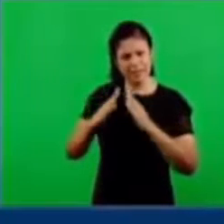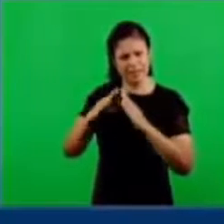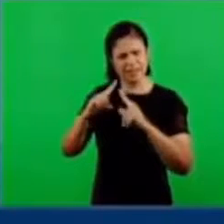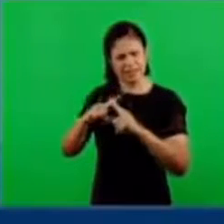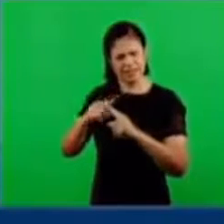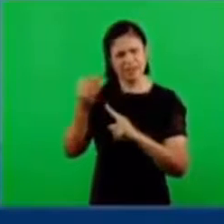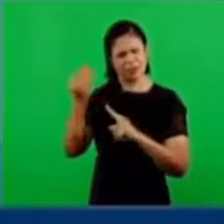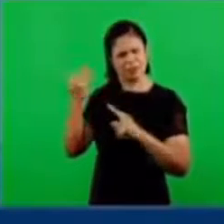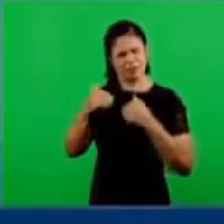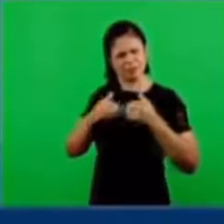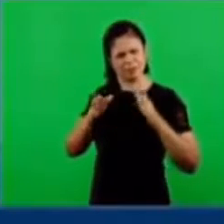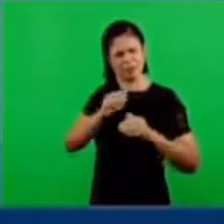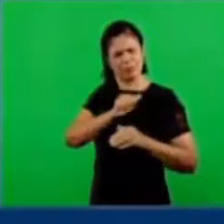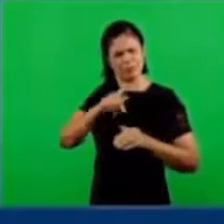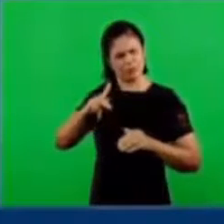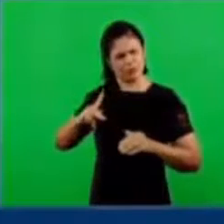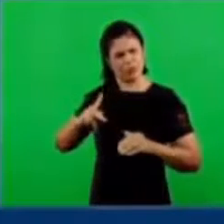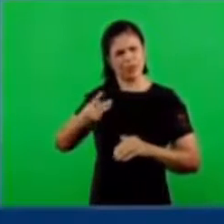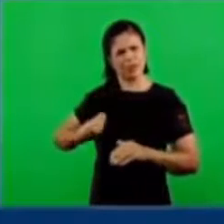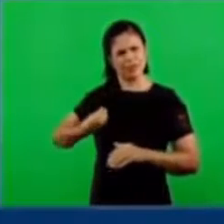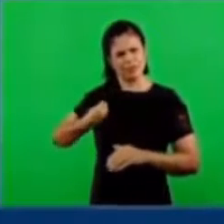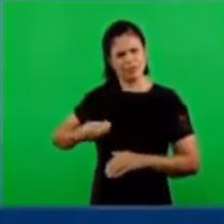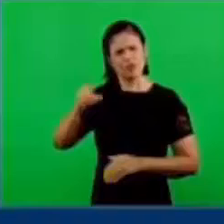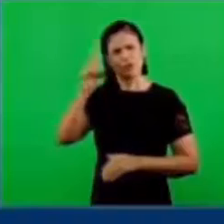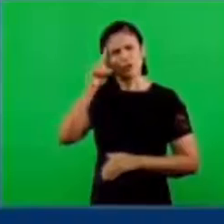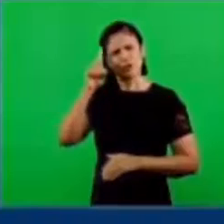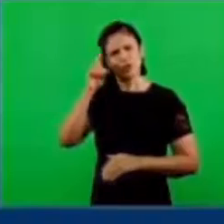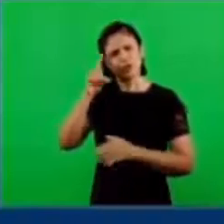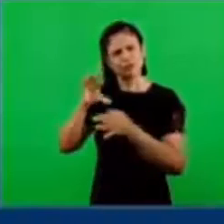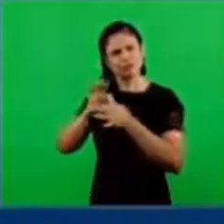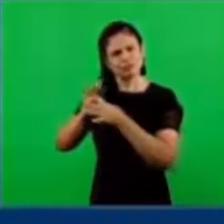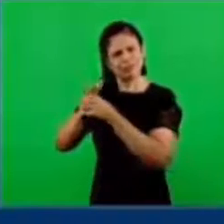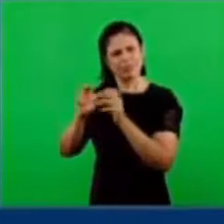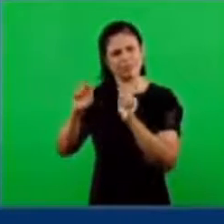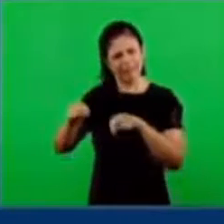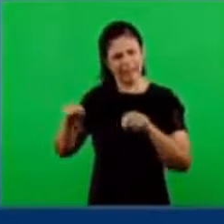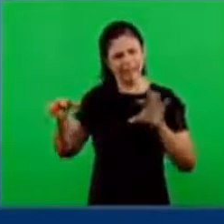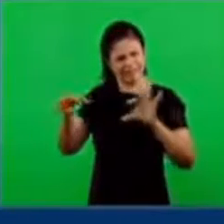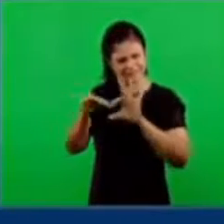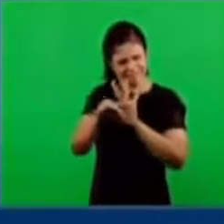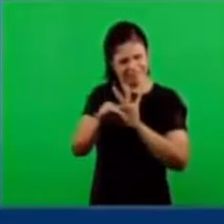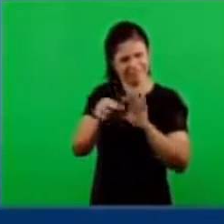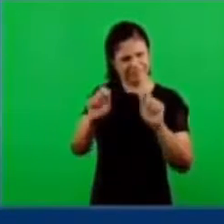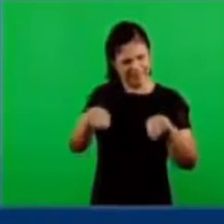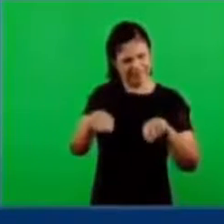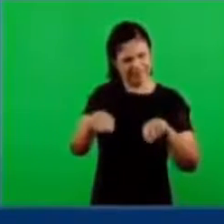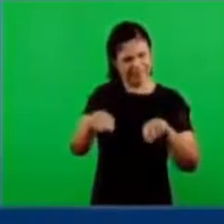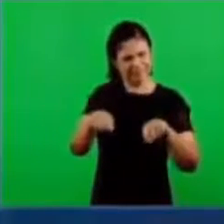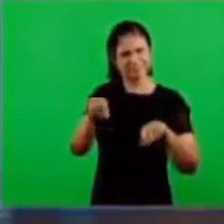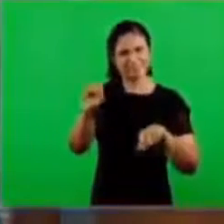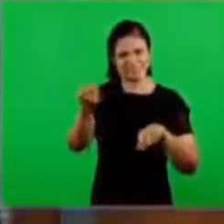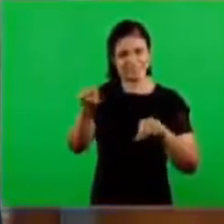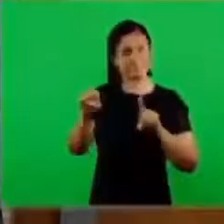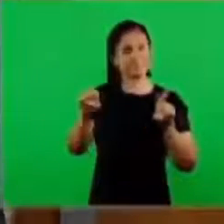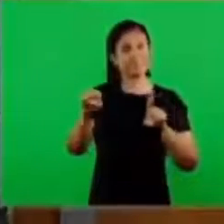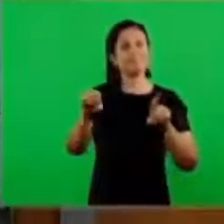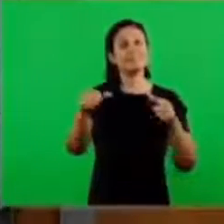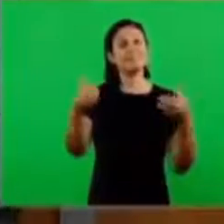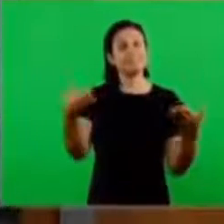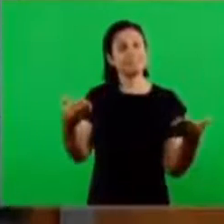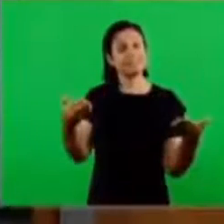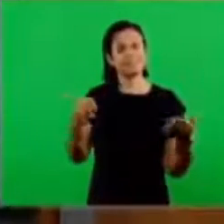biblical doctrine of the resurrection in the same way as the Apostolic Church used to live. So we can make